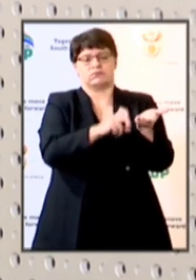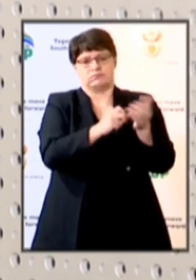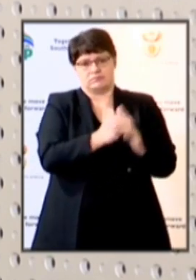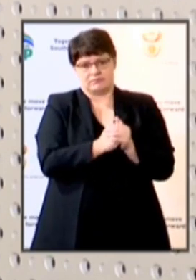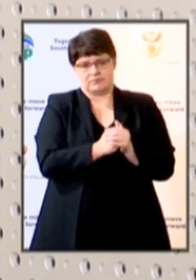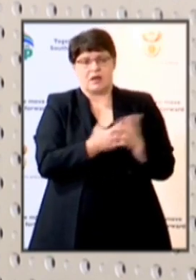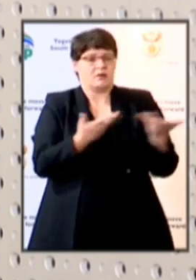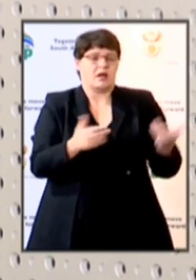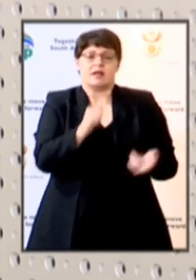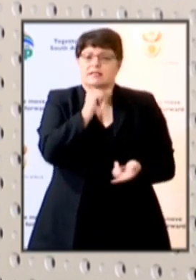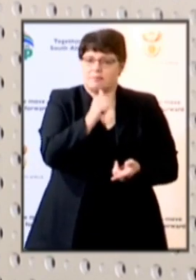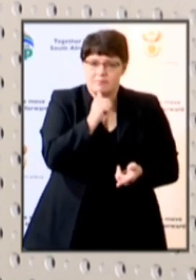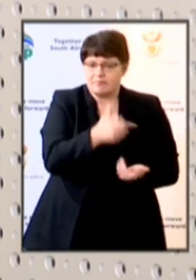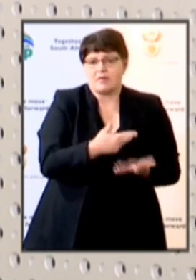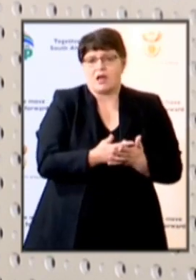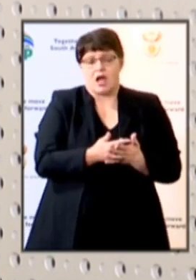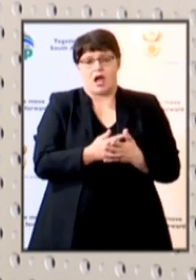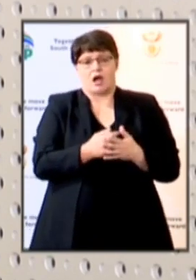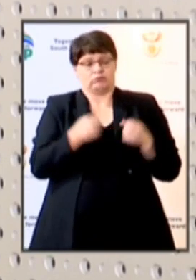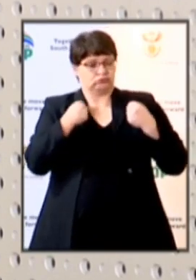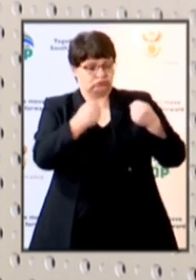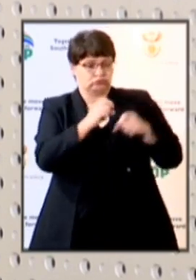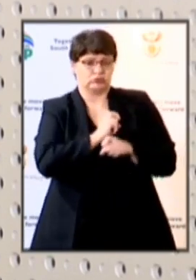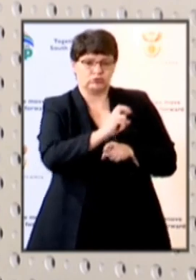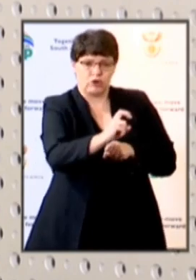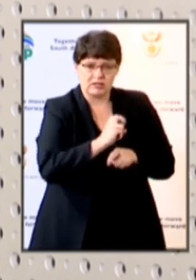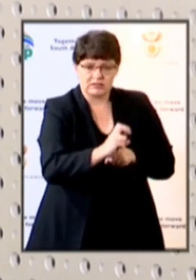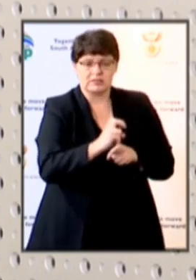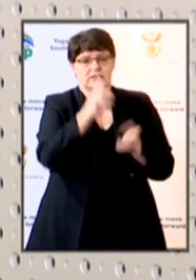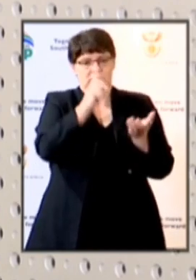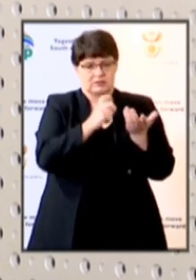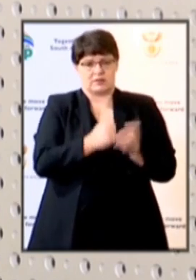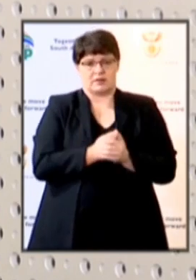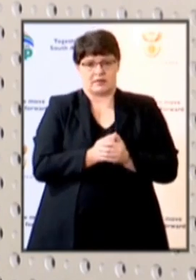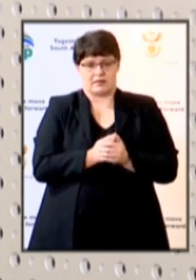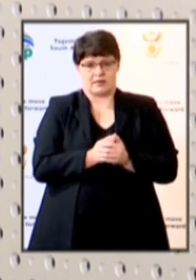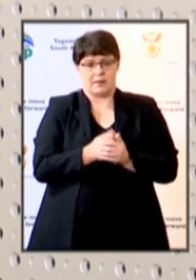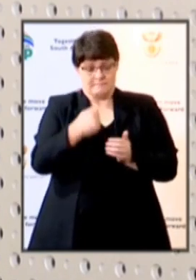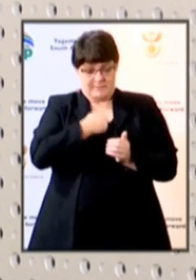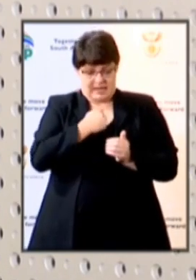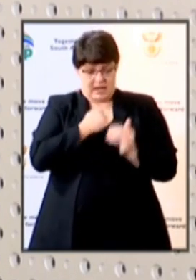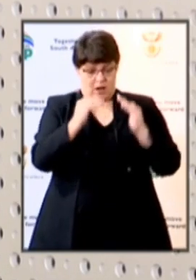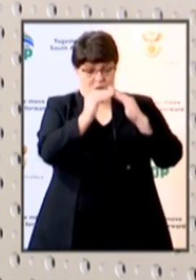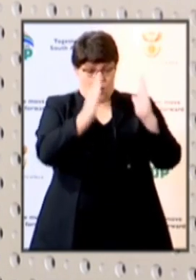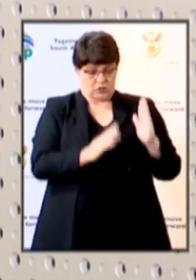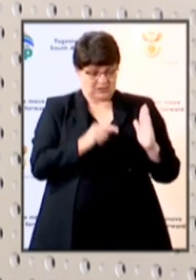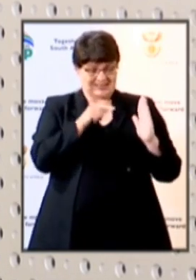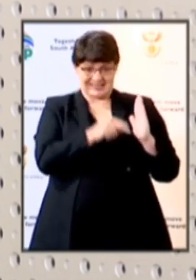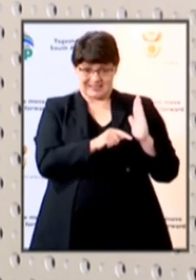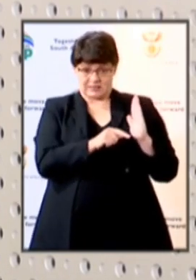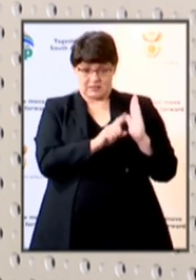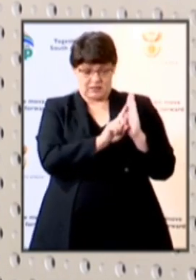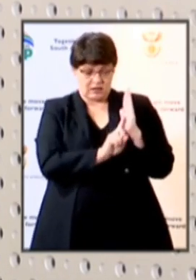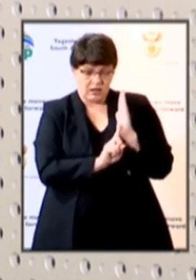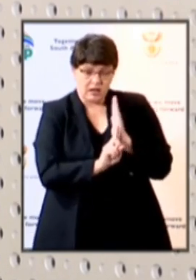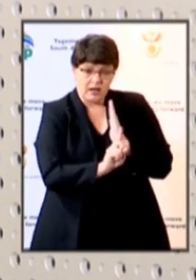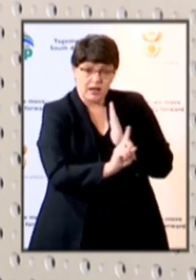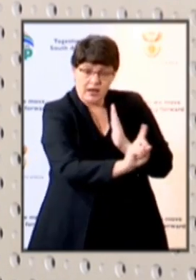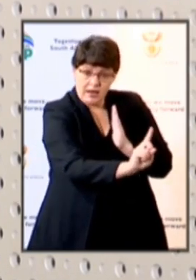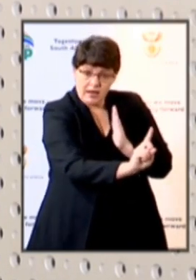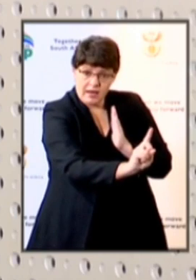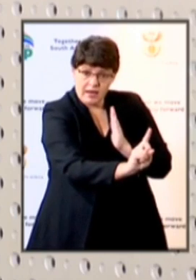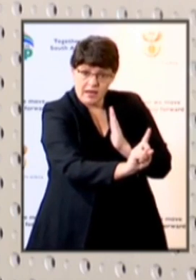transport, sanitization is important. But when you leave your house, you must have